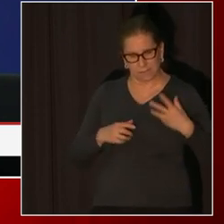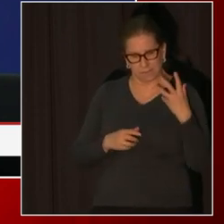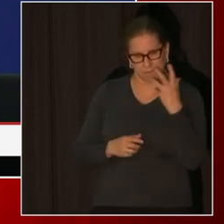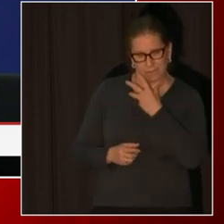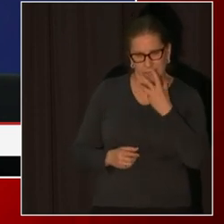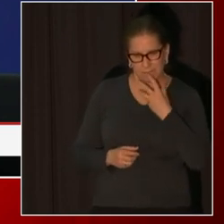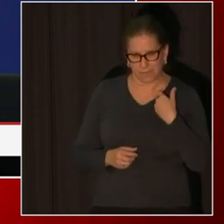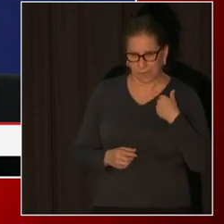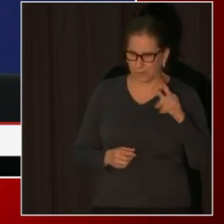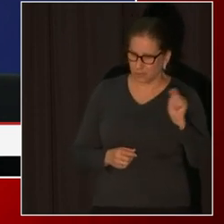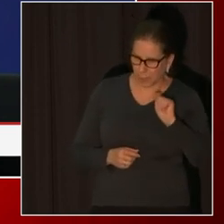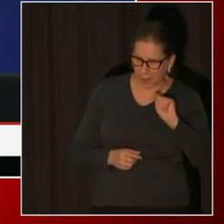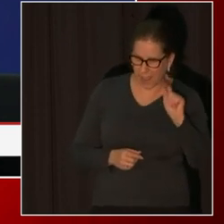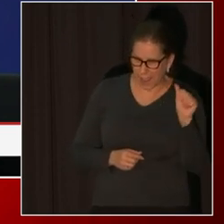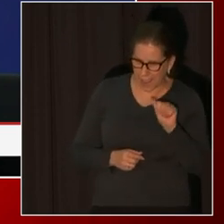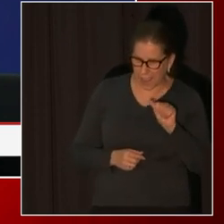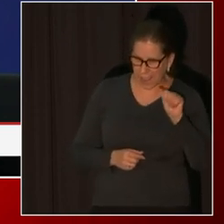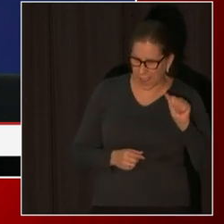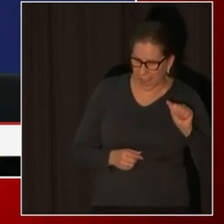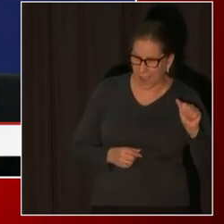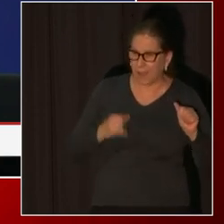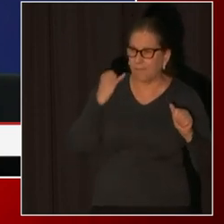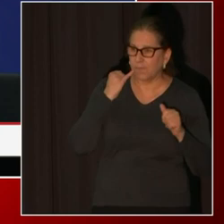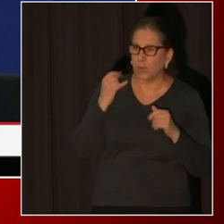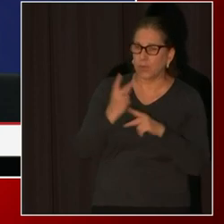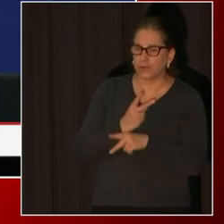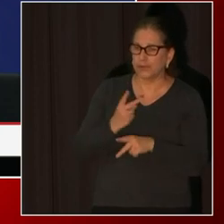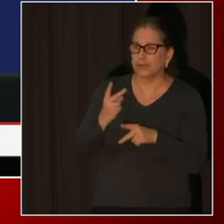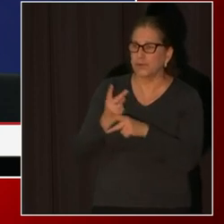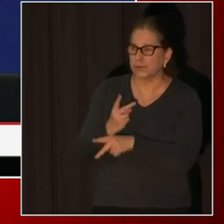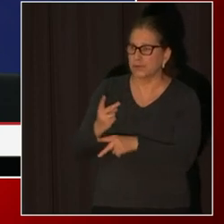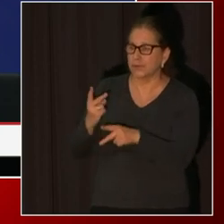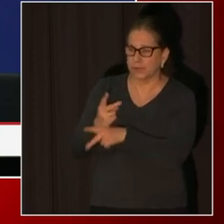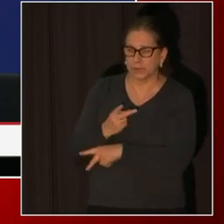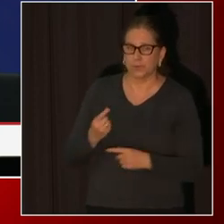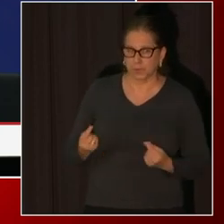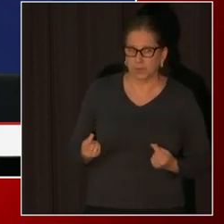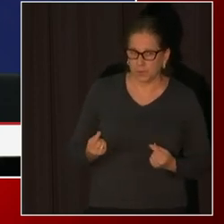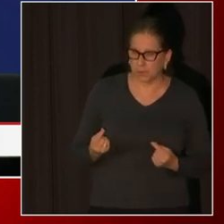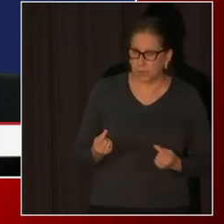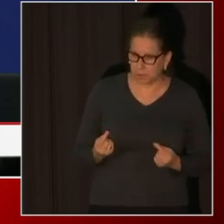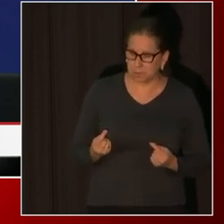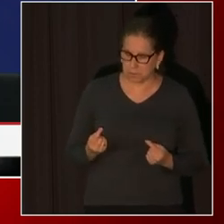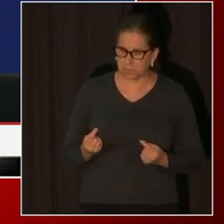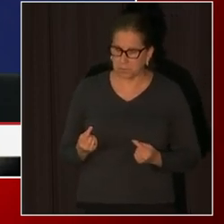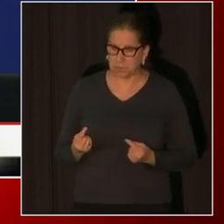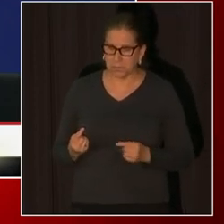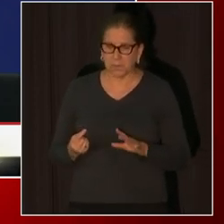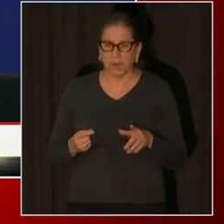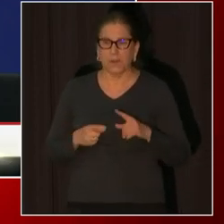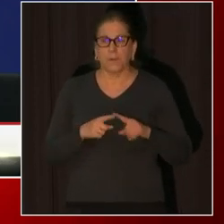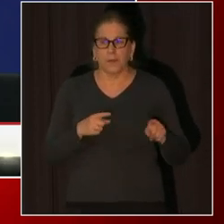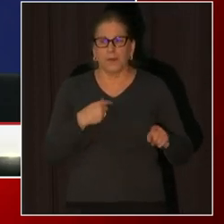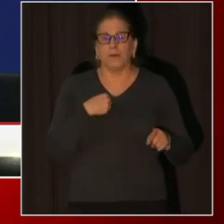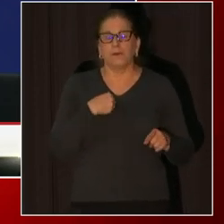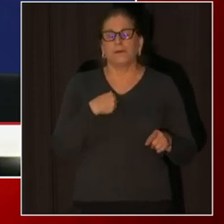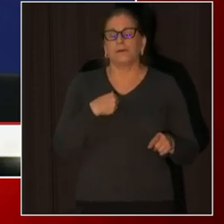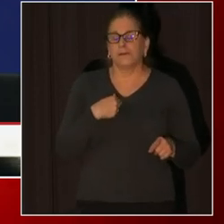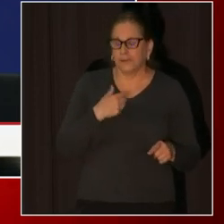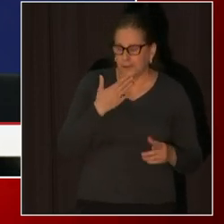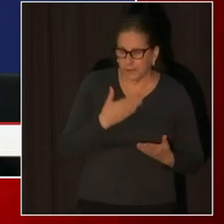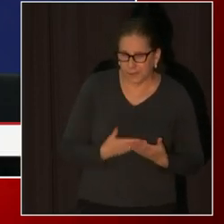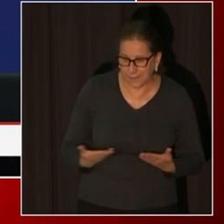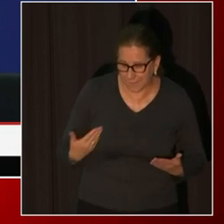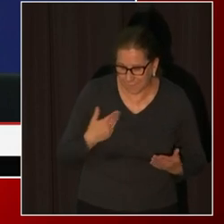What are you going to do? We'll still have arrows in the quiver, so to speak, to handle it if it gets worse. This is what a well financially